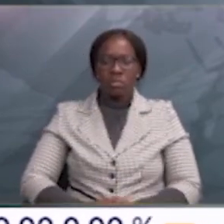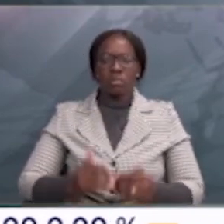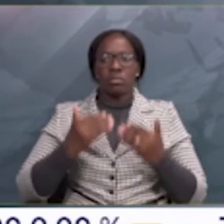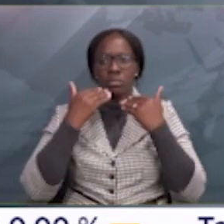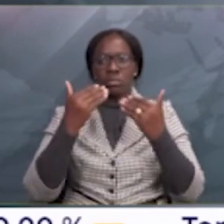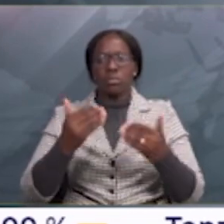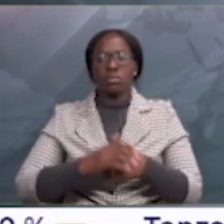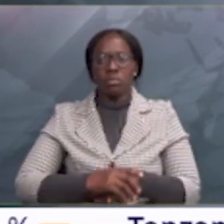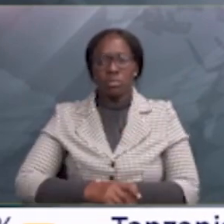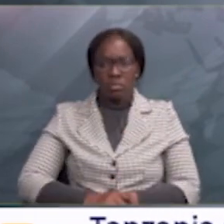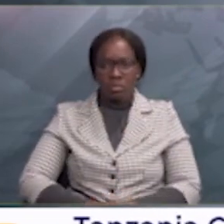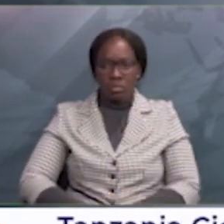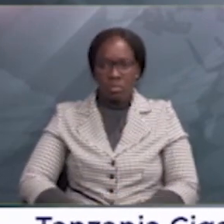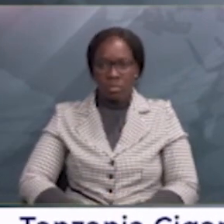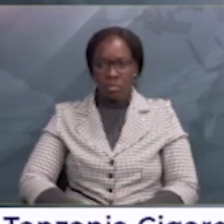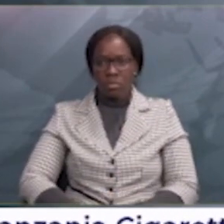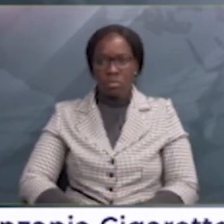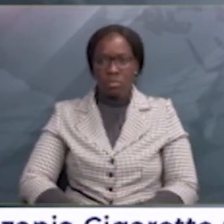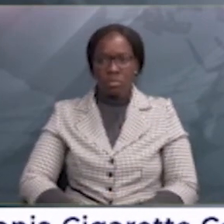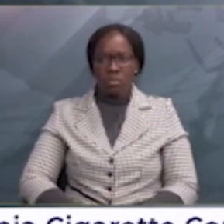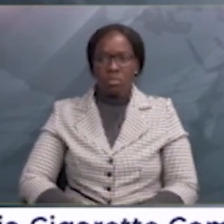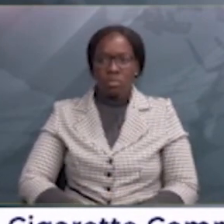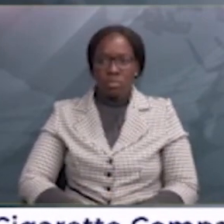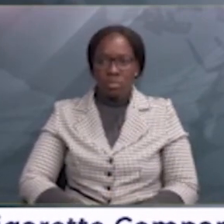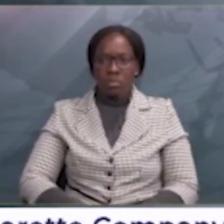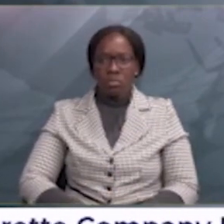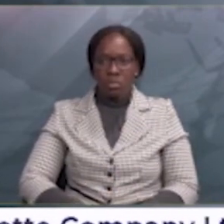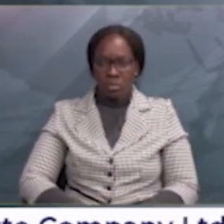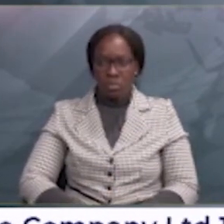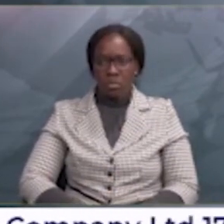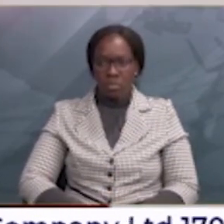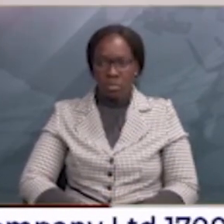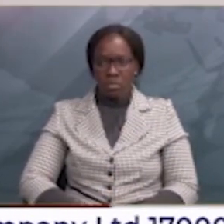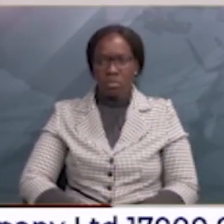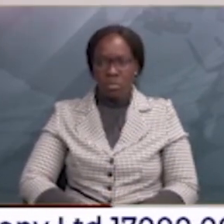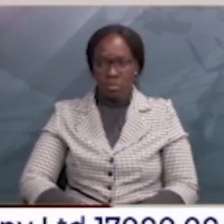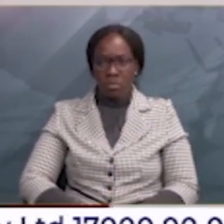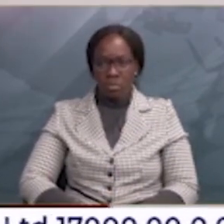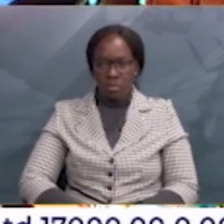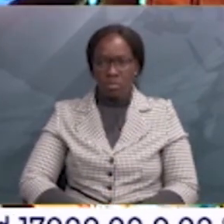you so much. We do appreciate you giving us your time. Okay, thank you so much. All right.